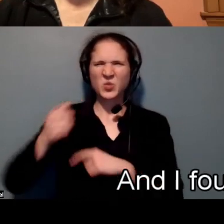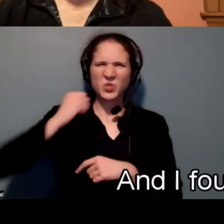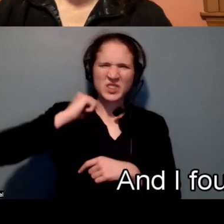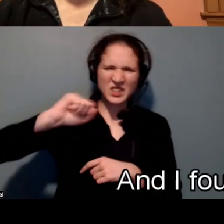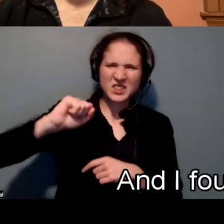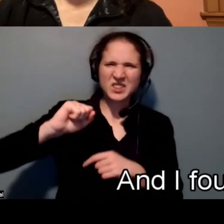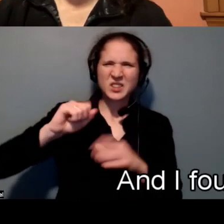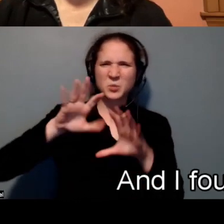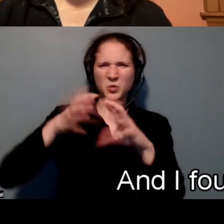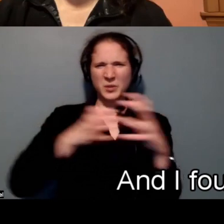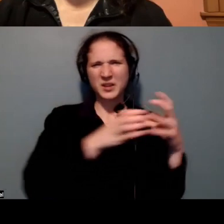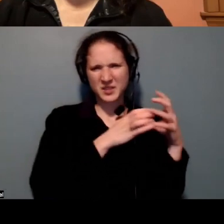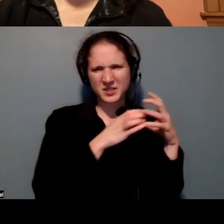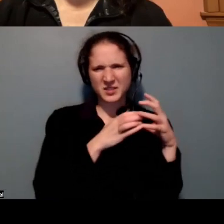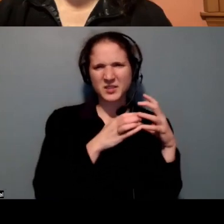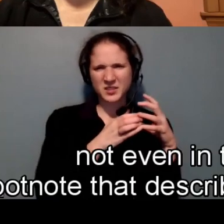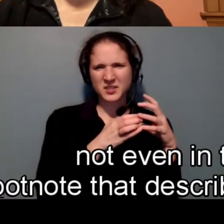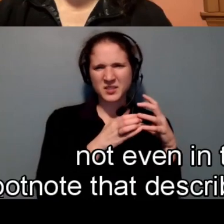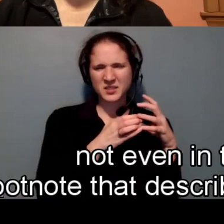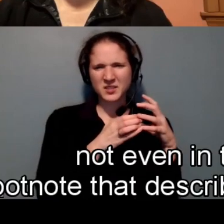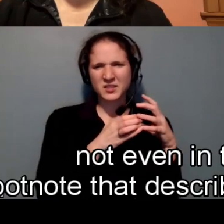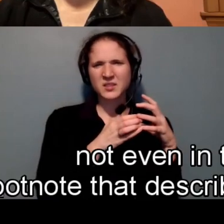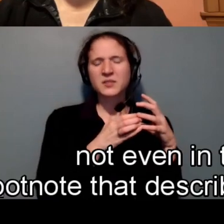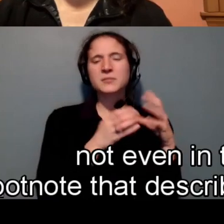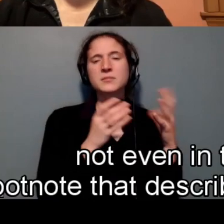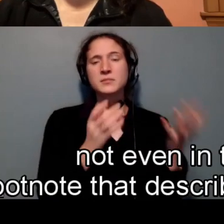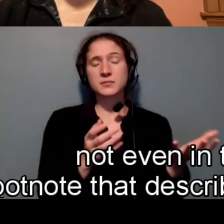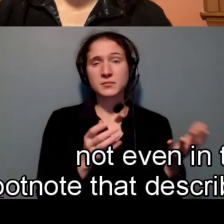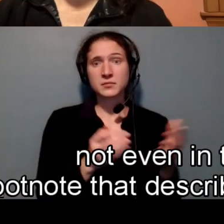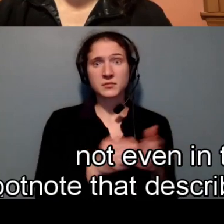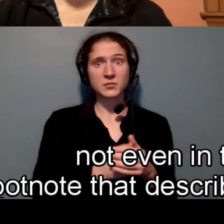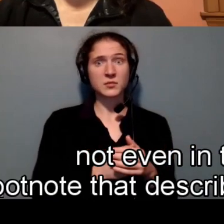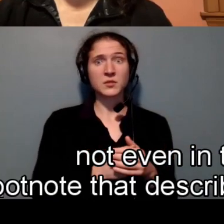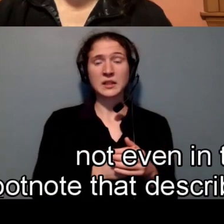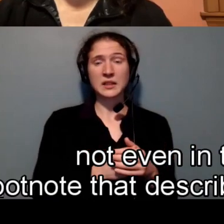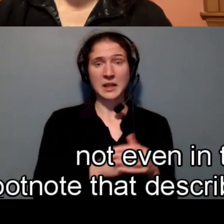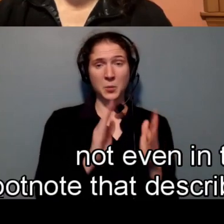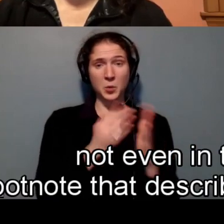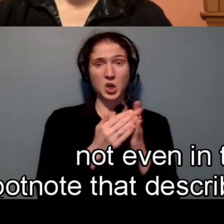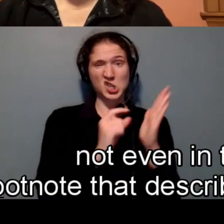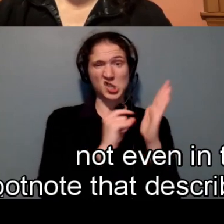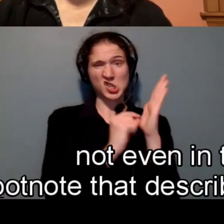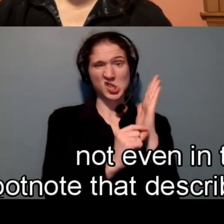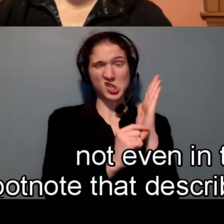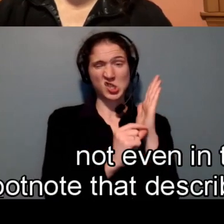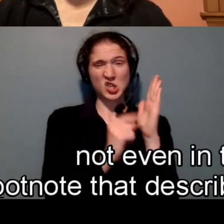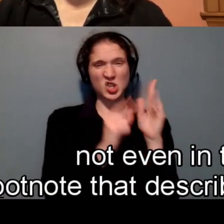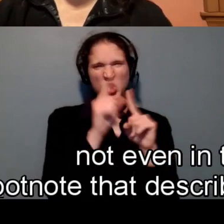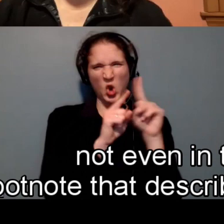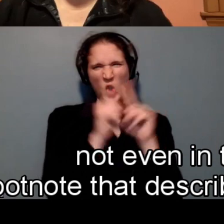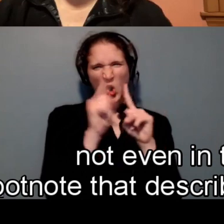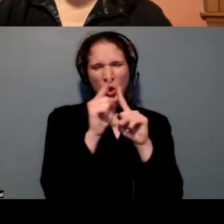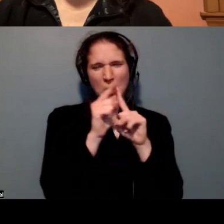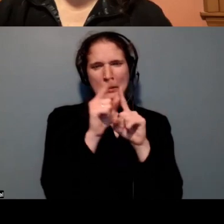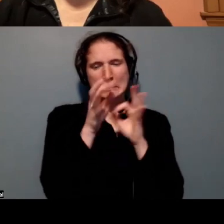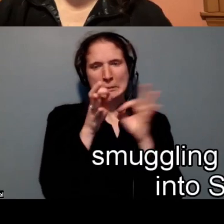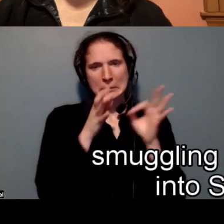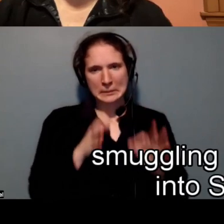I found a footnote. It was not even in the full text, but a footnote that described a Zionist youth